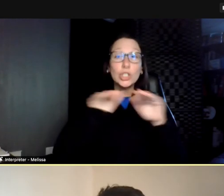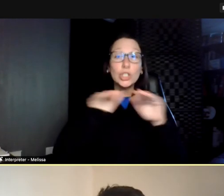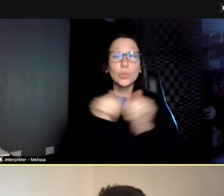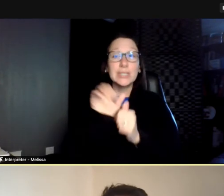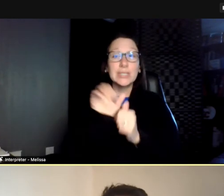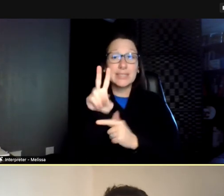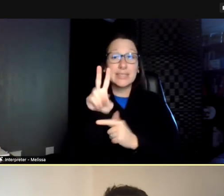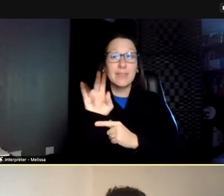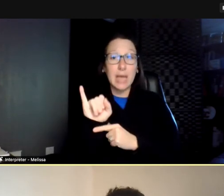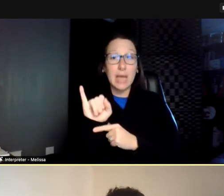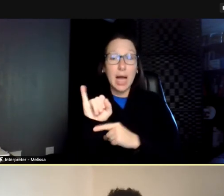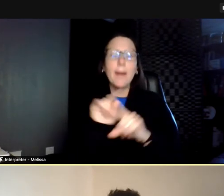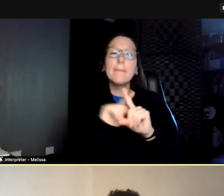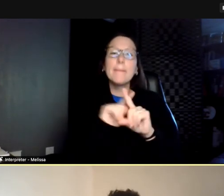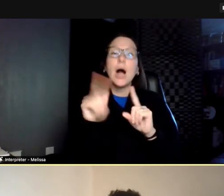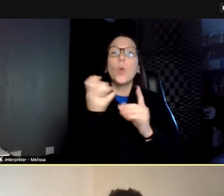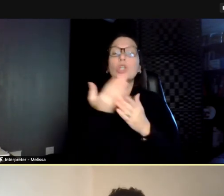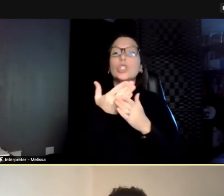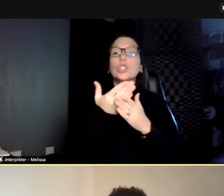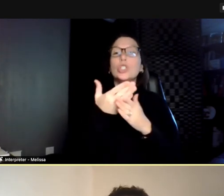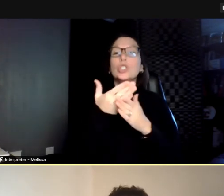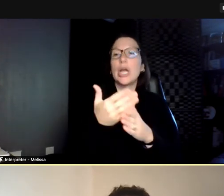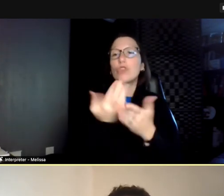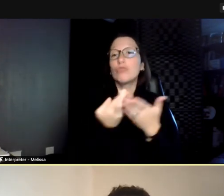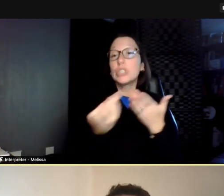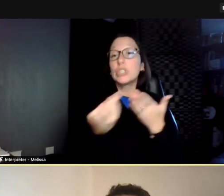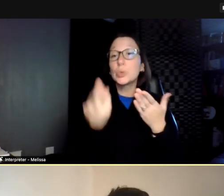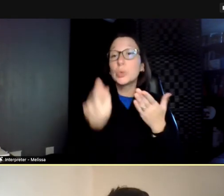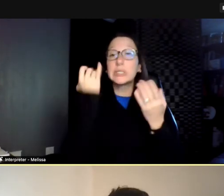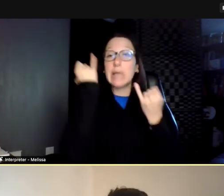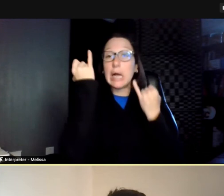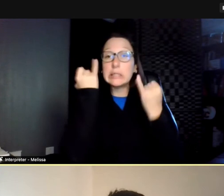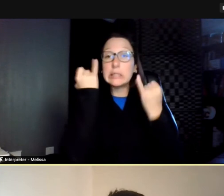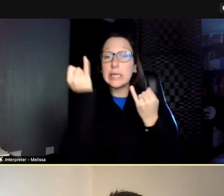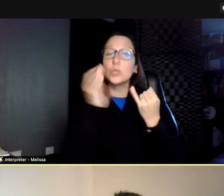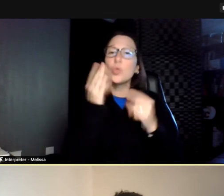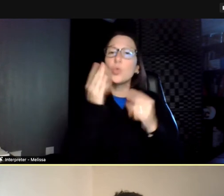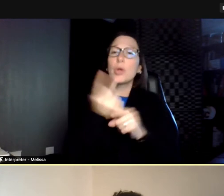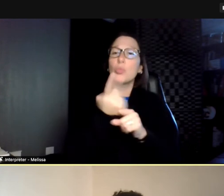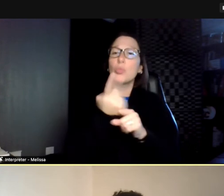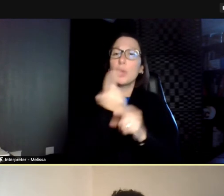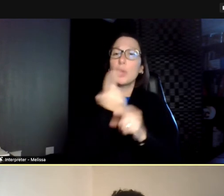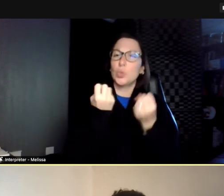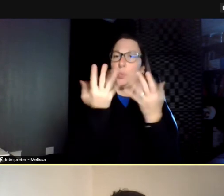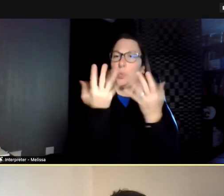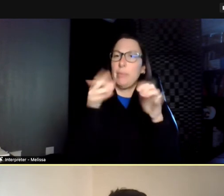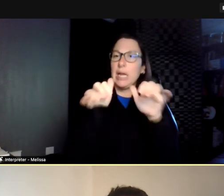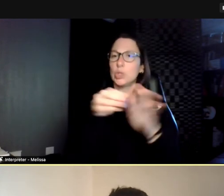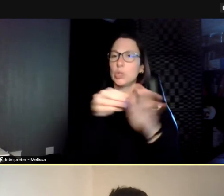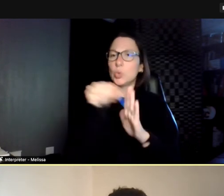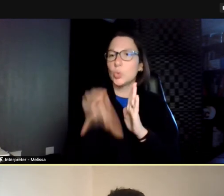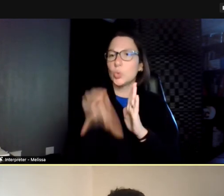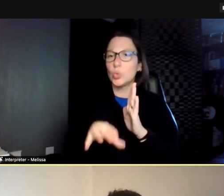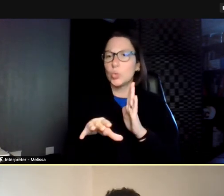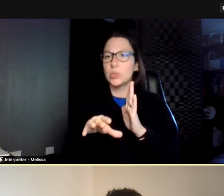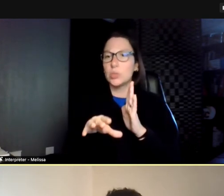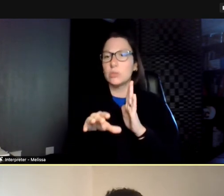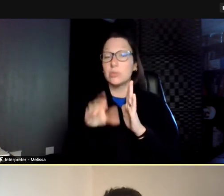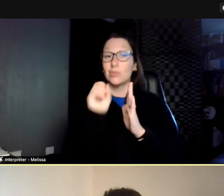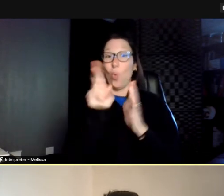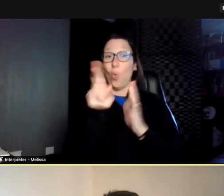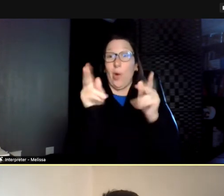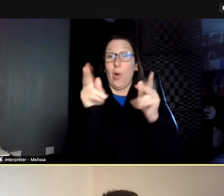some resources and ideas that I think may be appropriate to many of your students, and really maybe just to